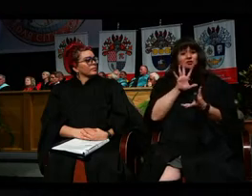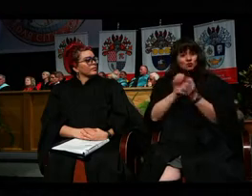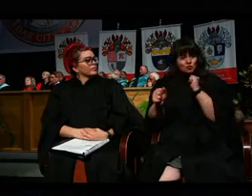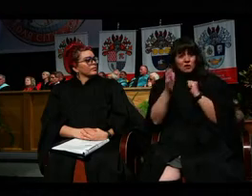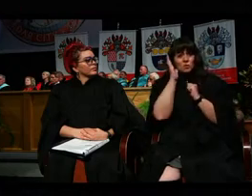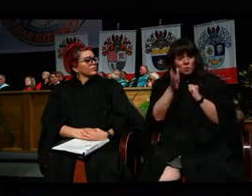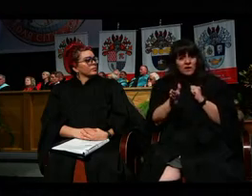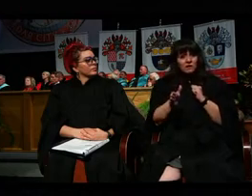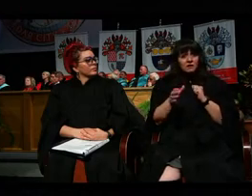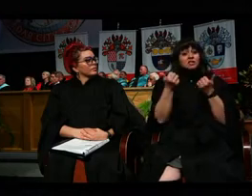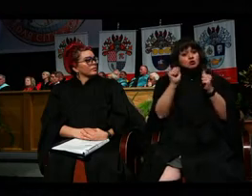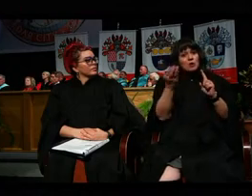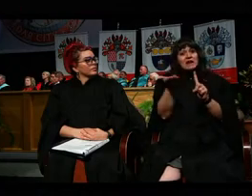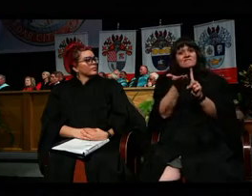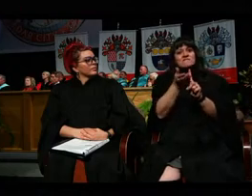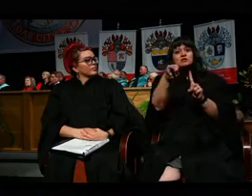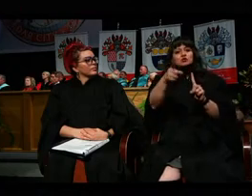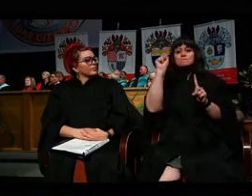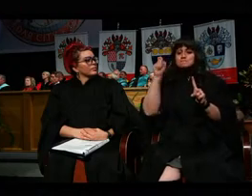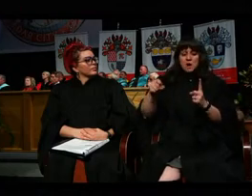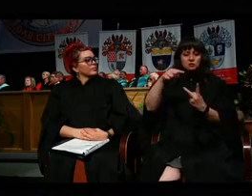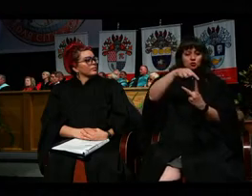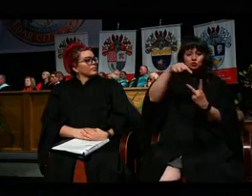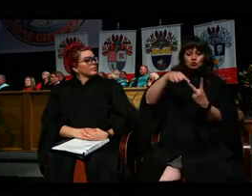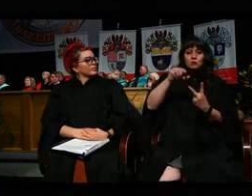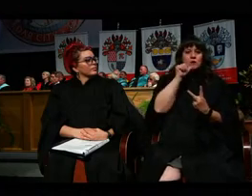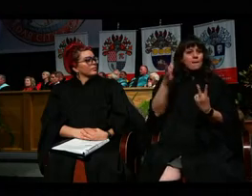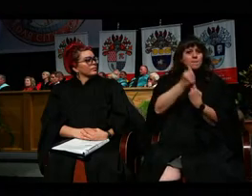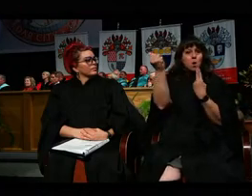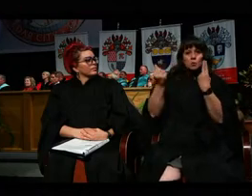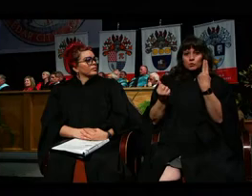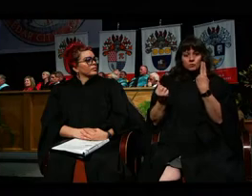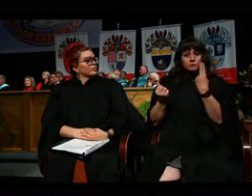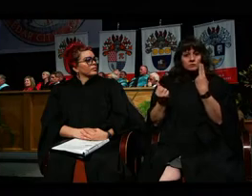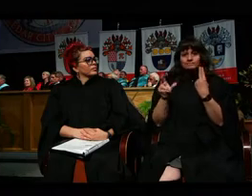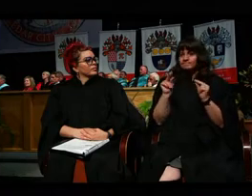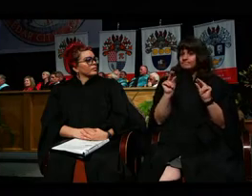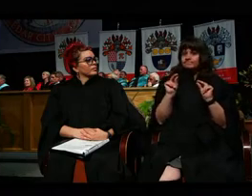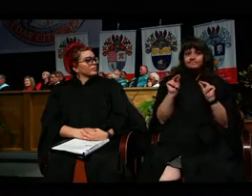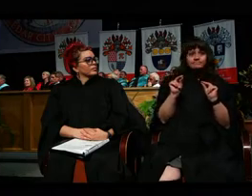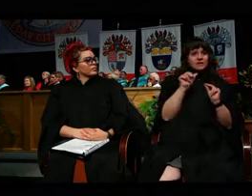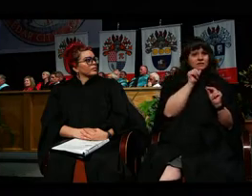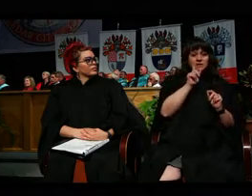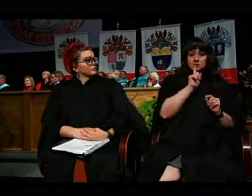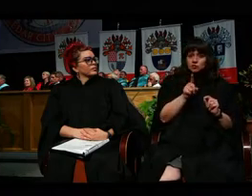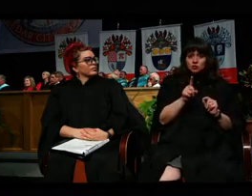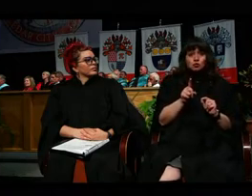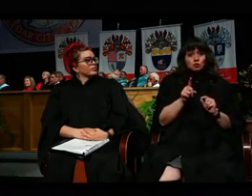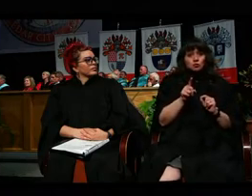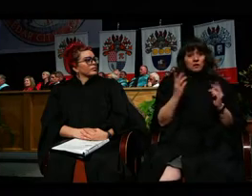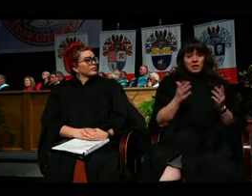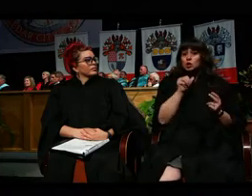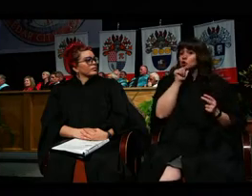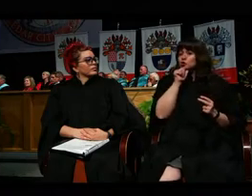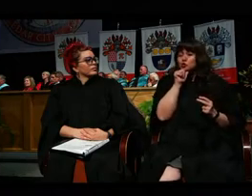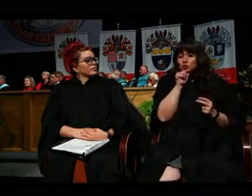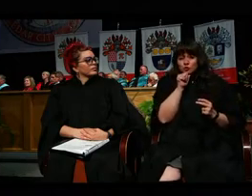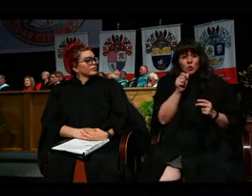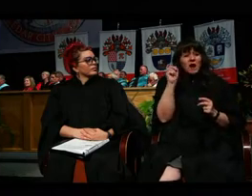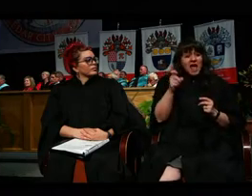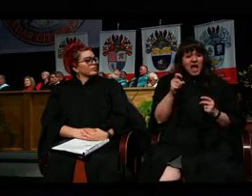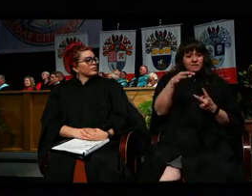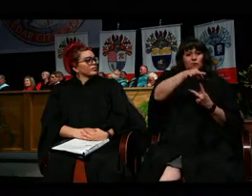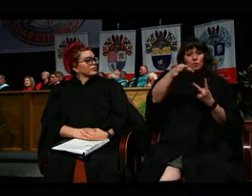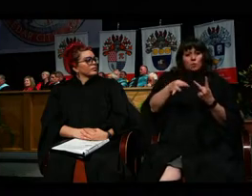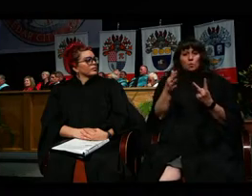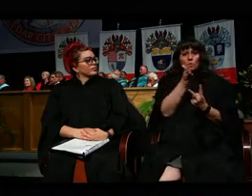try to convince you that you have to choose. Here we state firmly that we do not have to choose. We can learn the ways of the